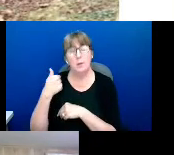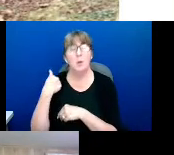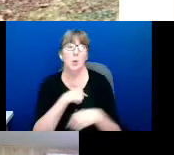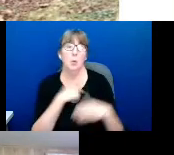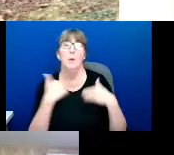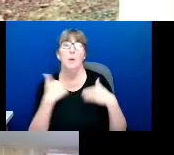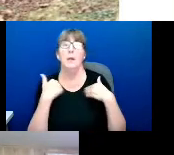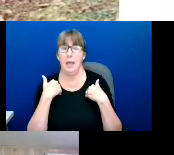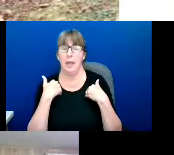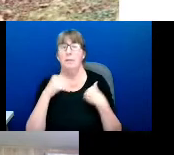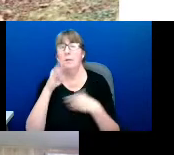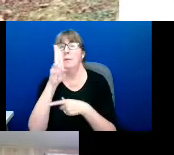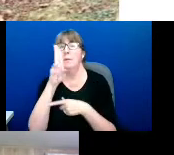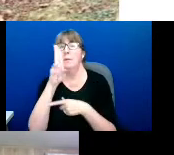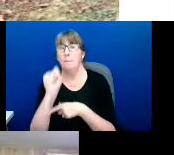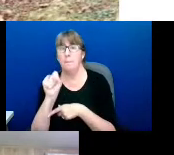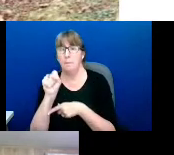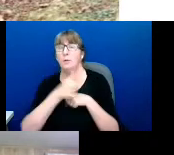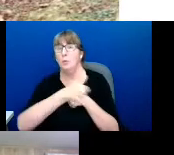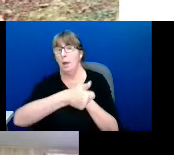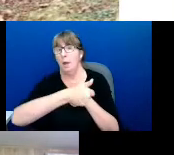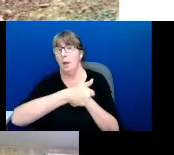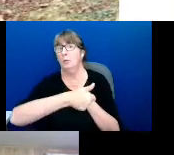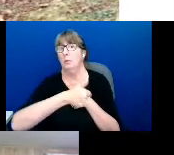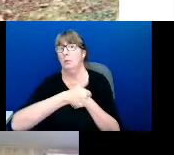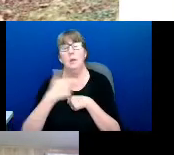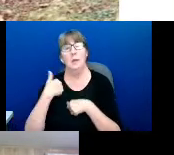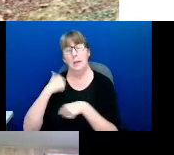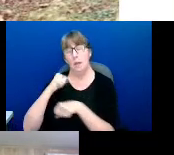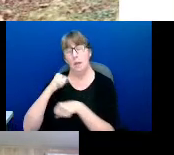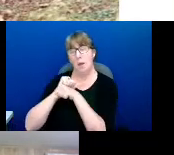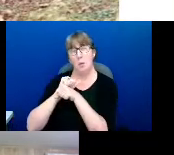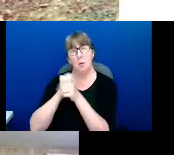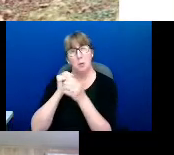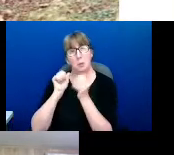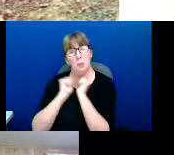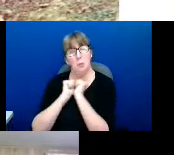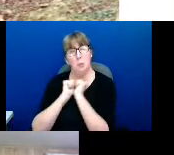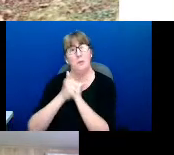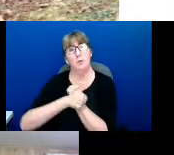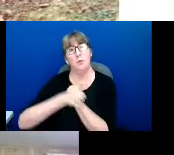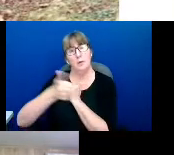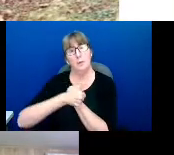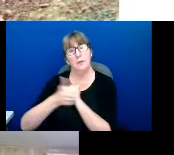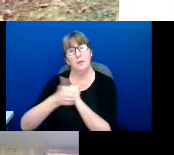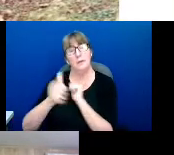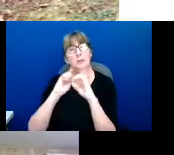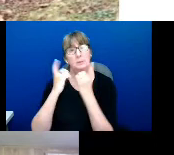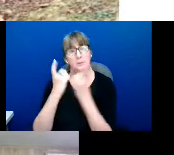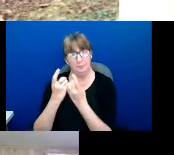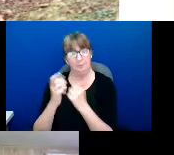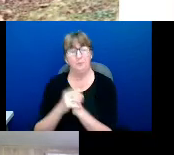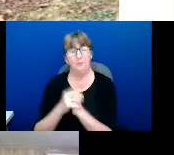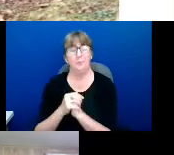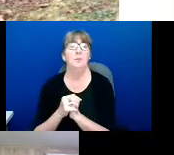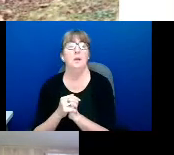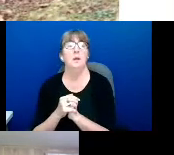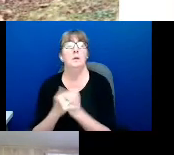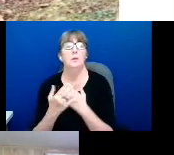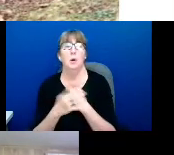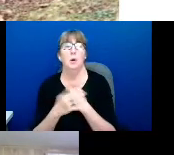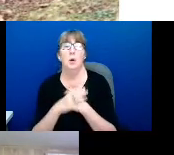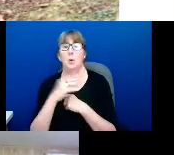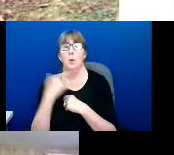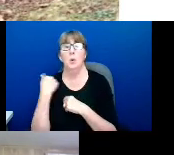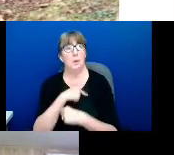I work closely, and part of my job description is to work with the transportation department. So we have designated